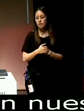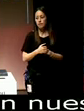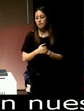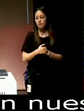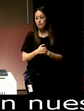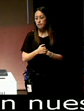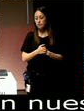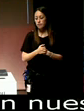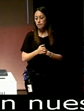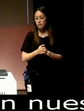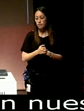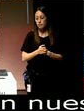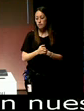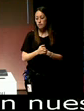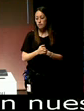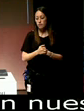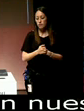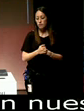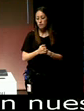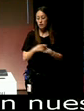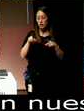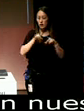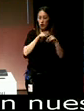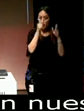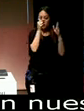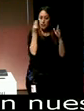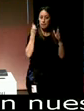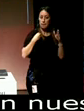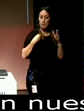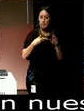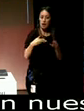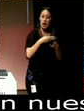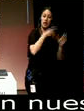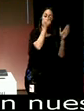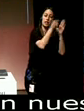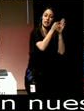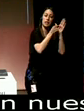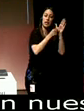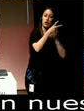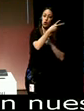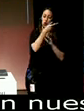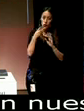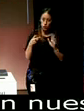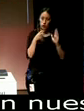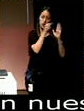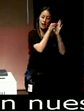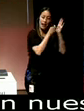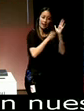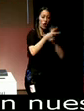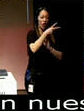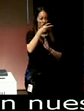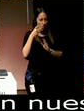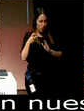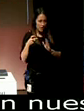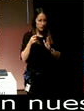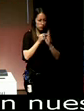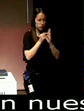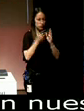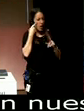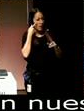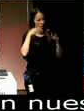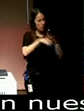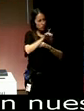200 criteria. So when a manager of a location fill all the information